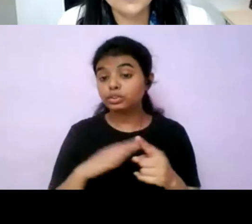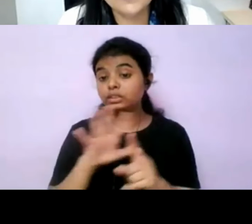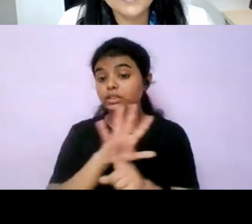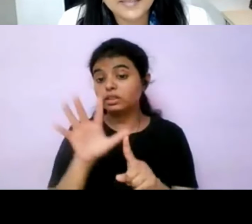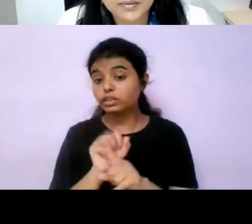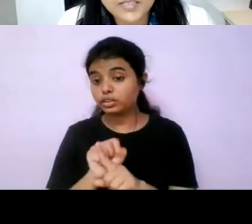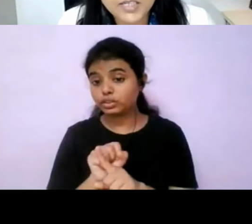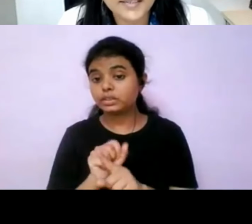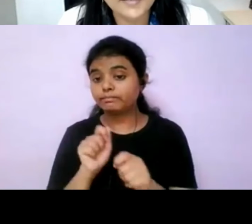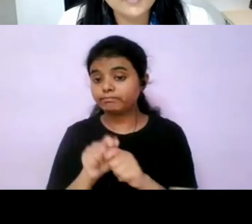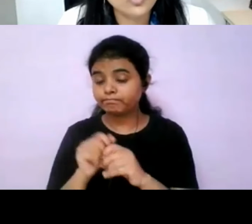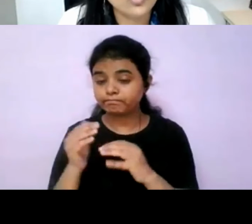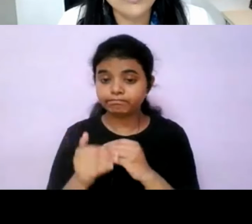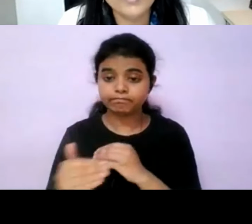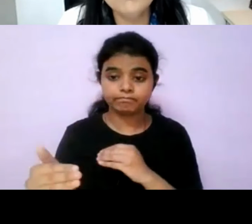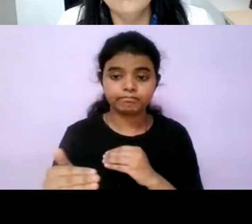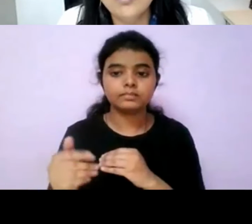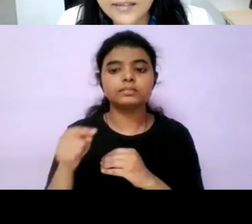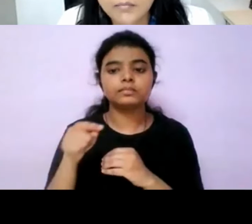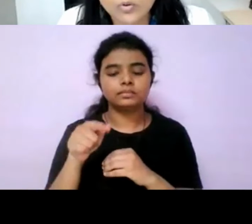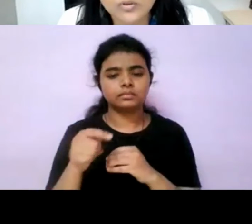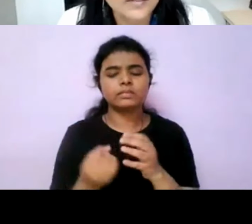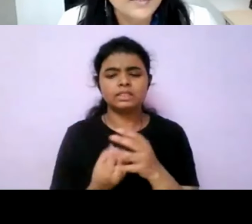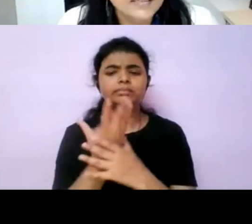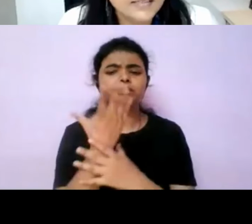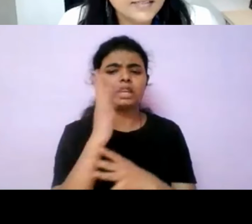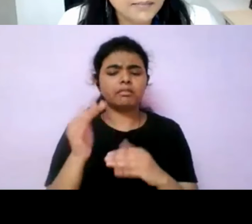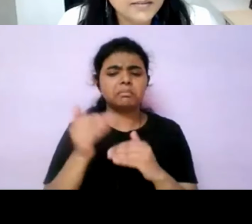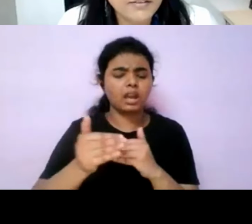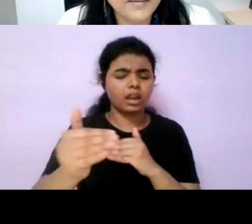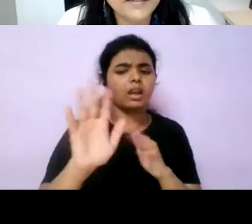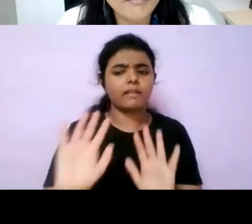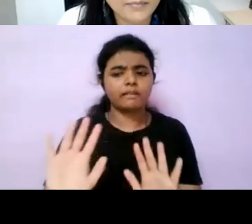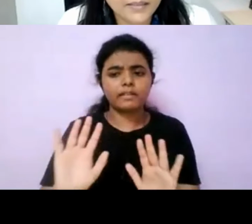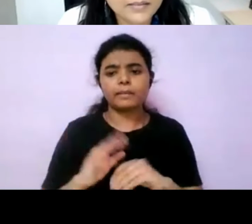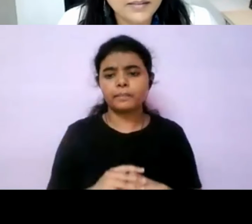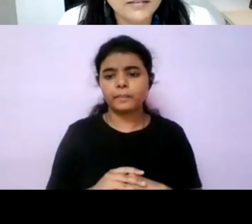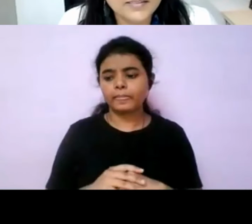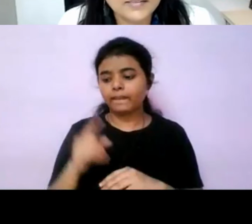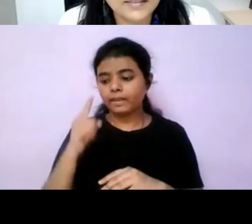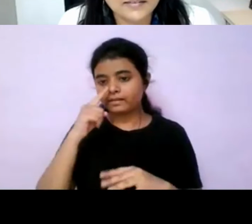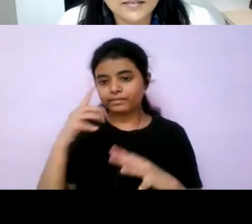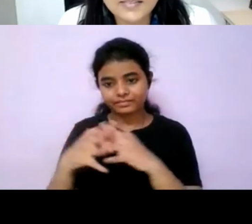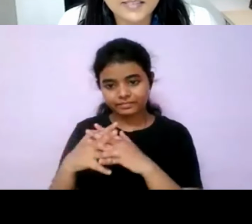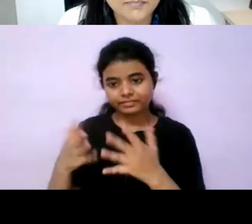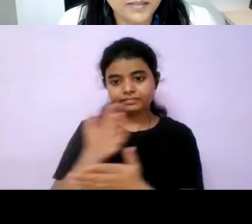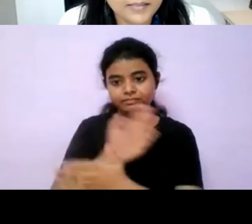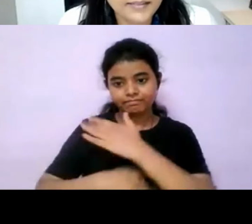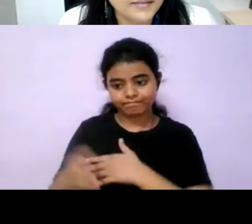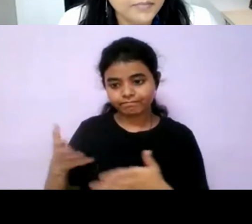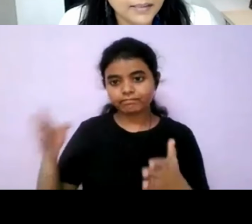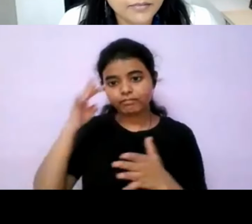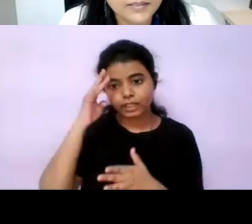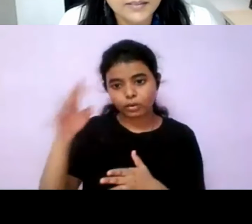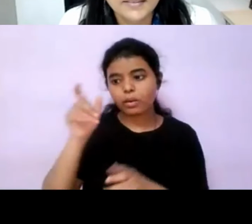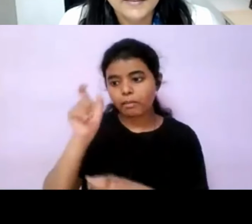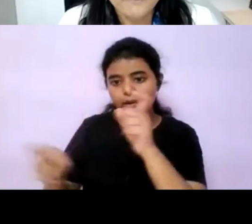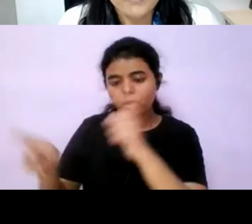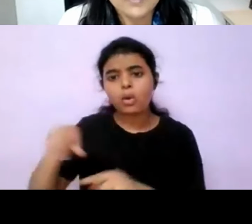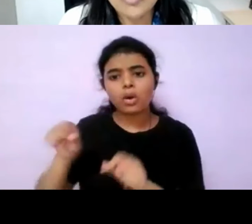work is still emerging and needs to grow with more and more disabled women, feminist theorists, and others expressing